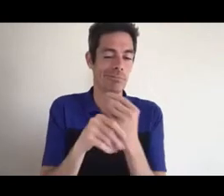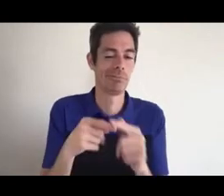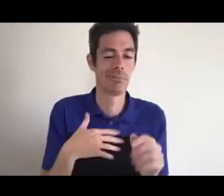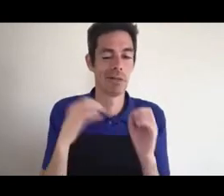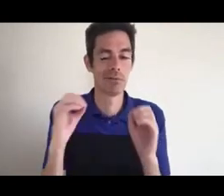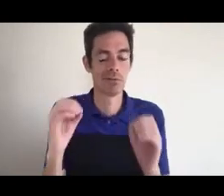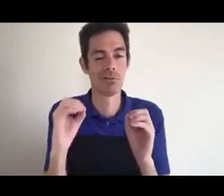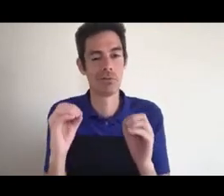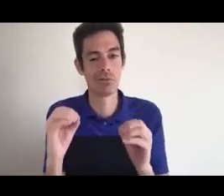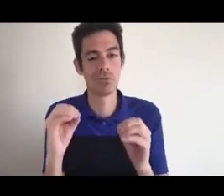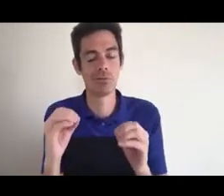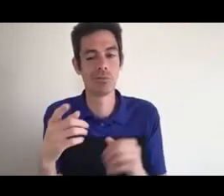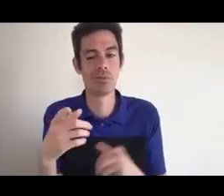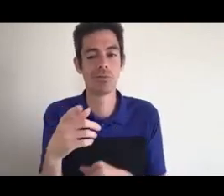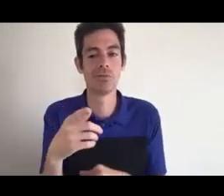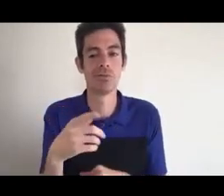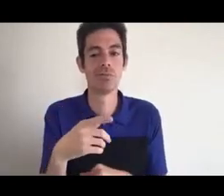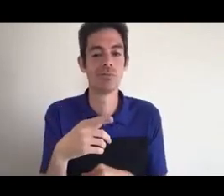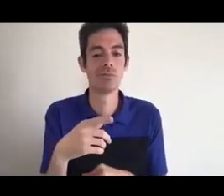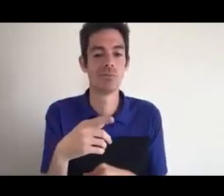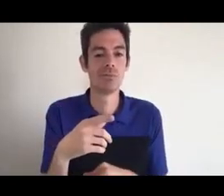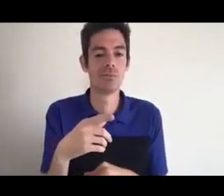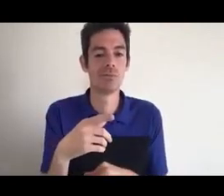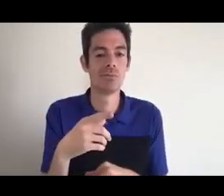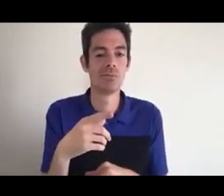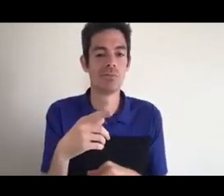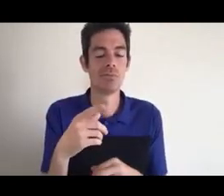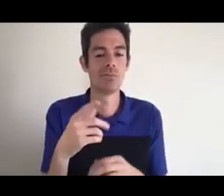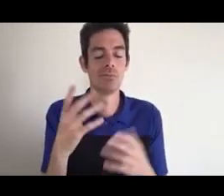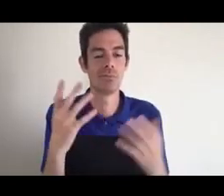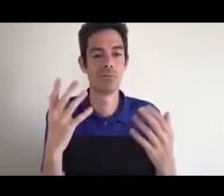this is kind of a new addition to my teaching.